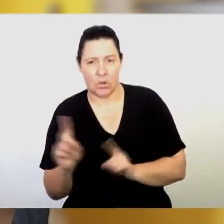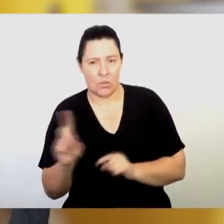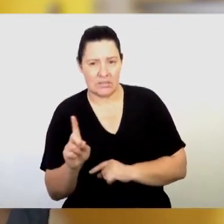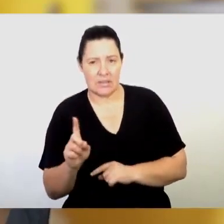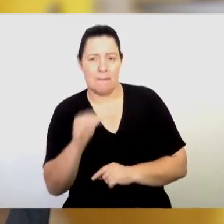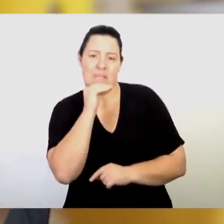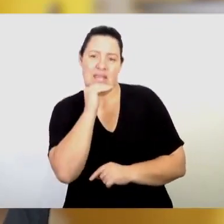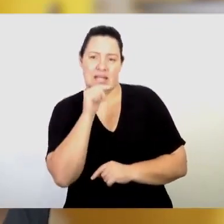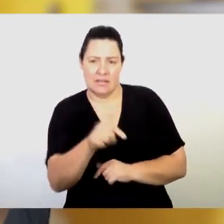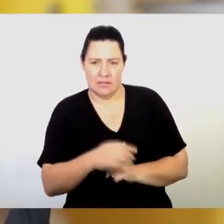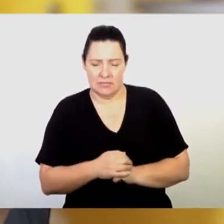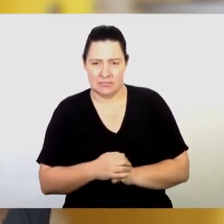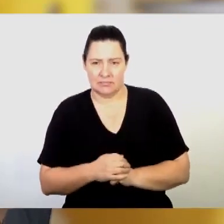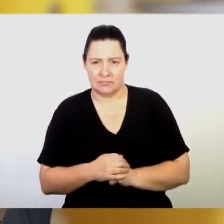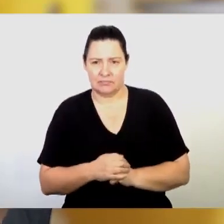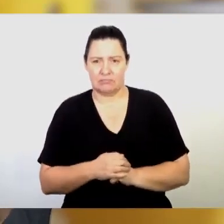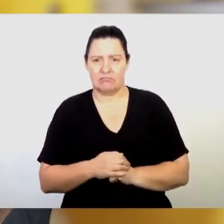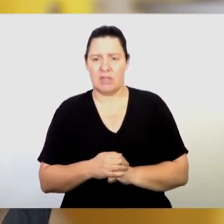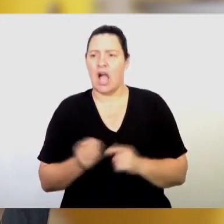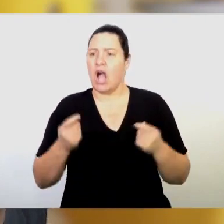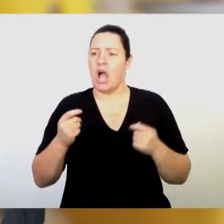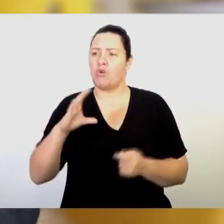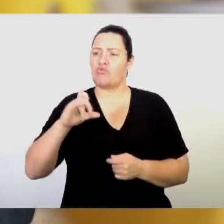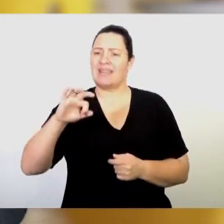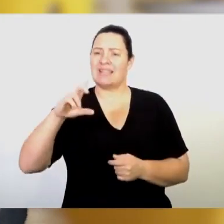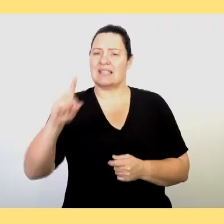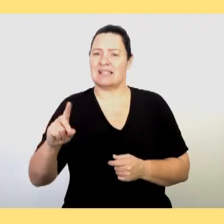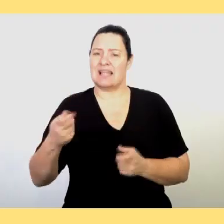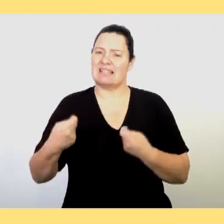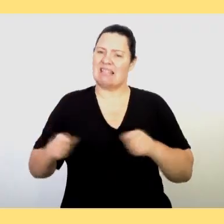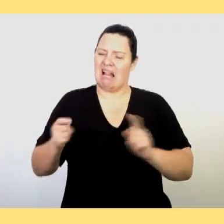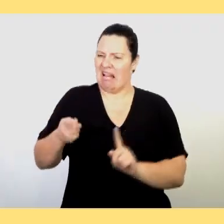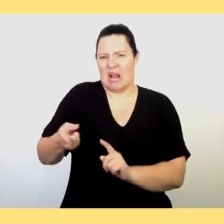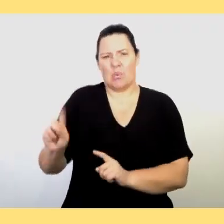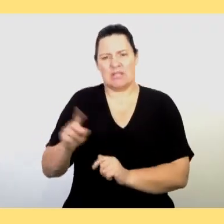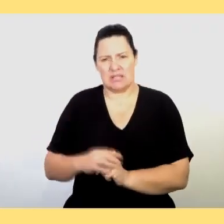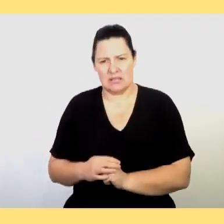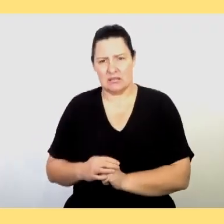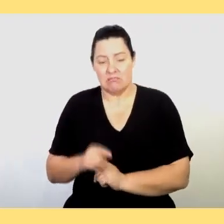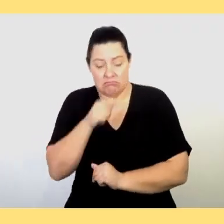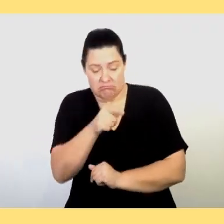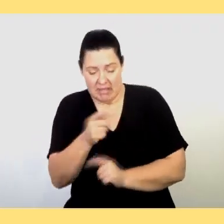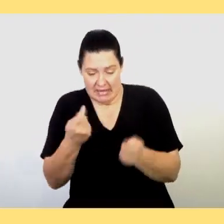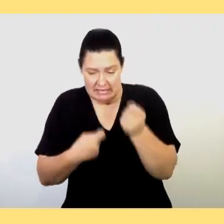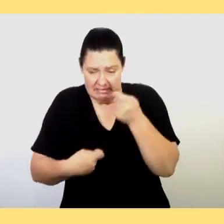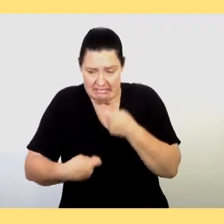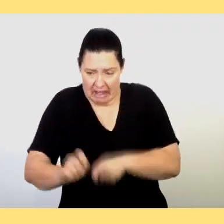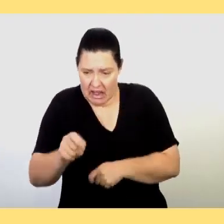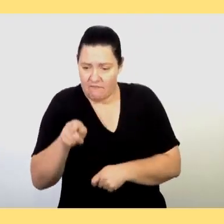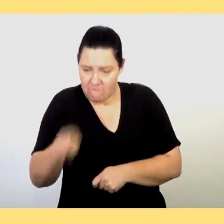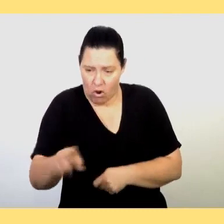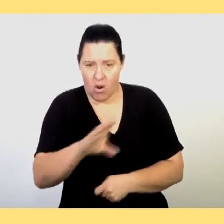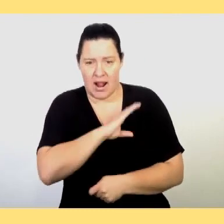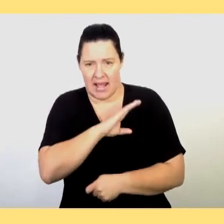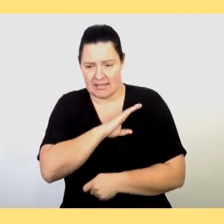to the definition. What are credit sales? When the business sells goods